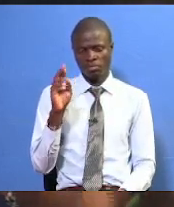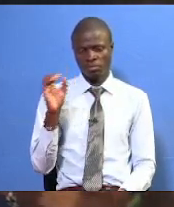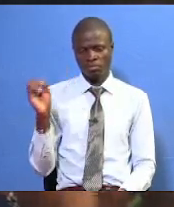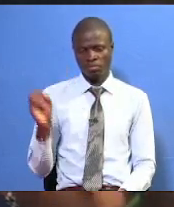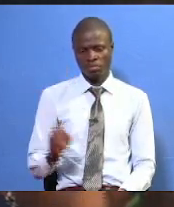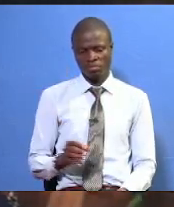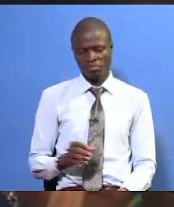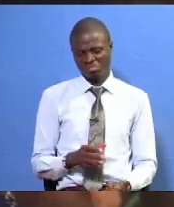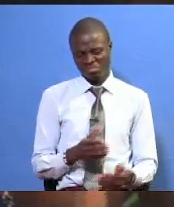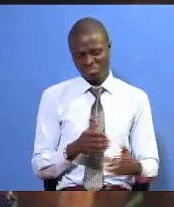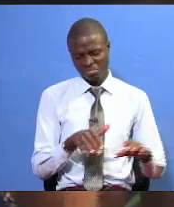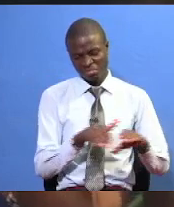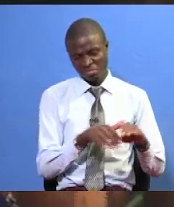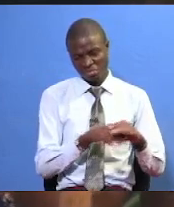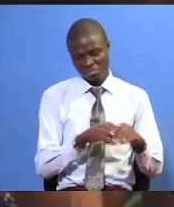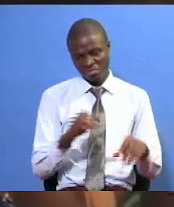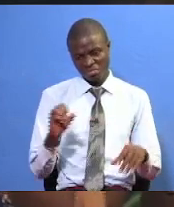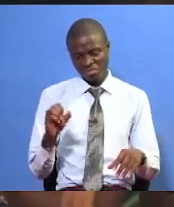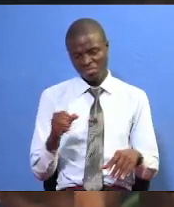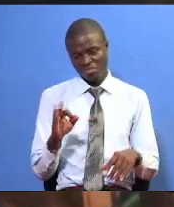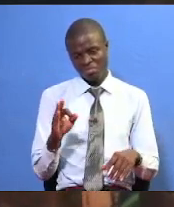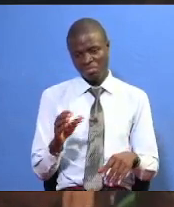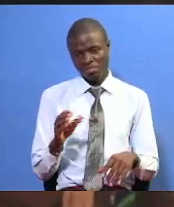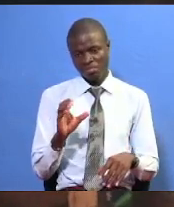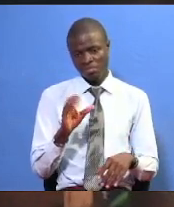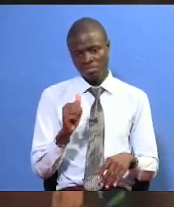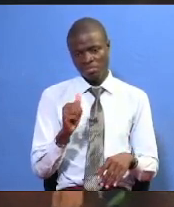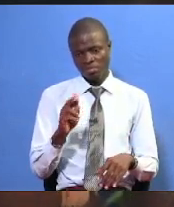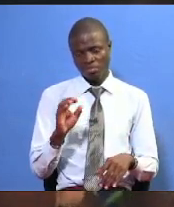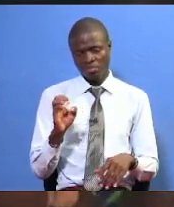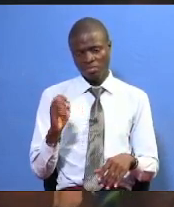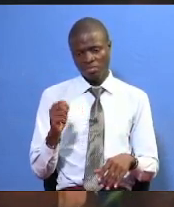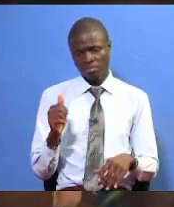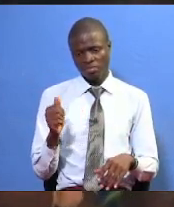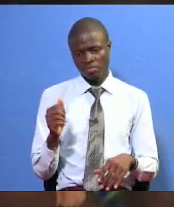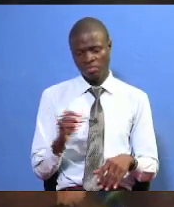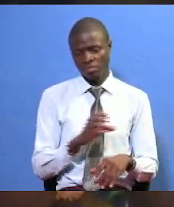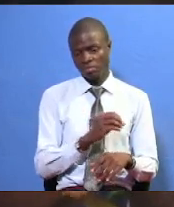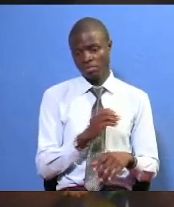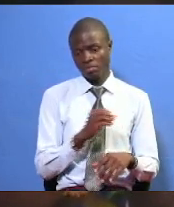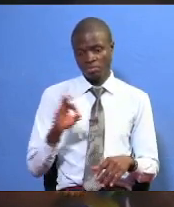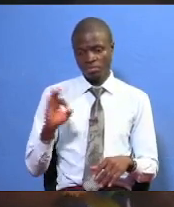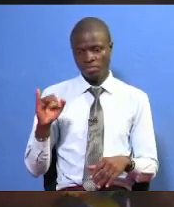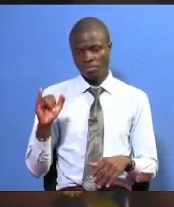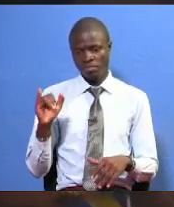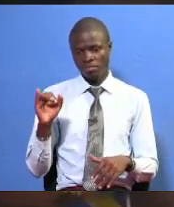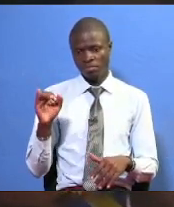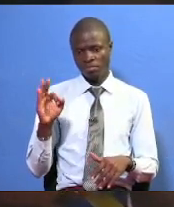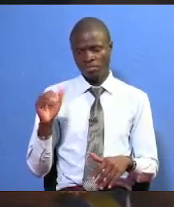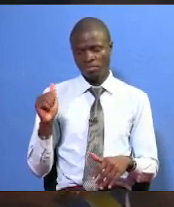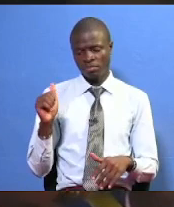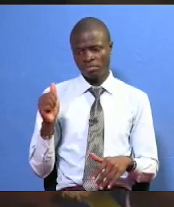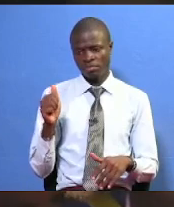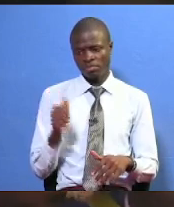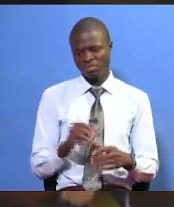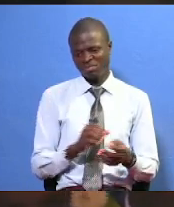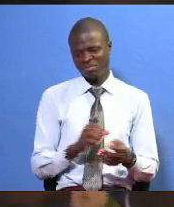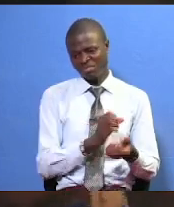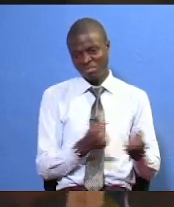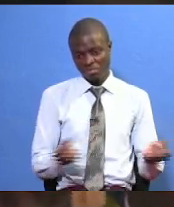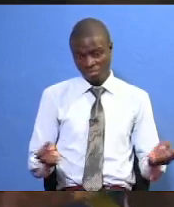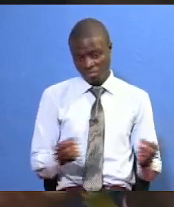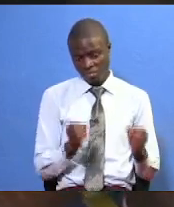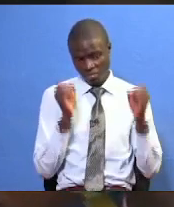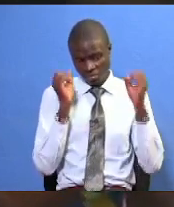Caretaker Committee of the Kenya Football Federation and a FIFA Best Football Award panelist. He is also